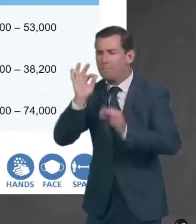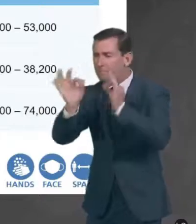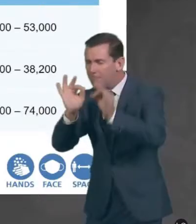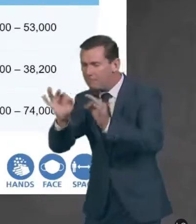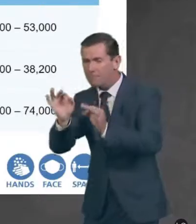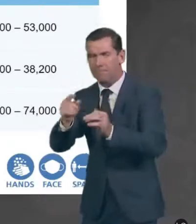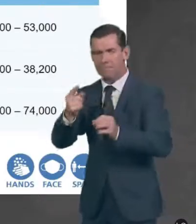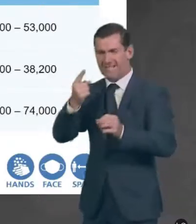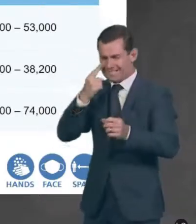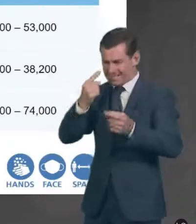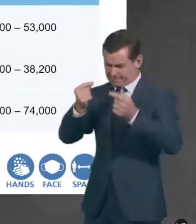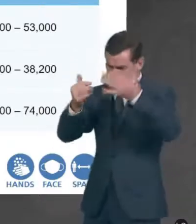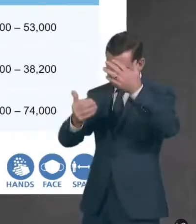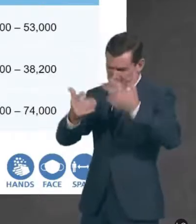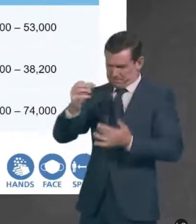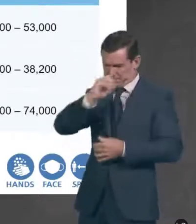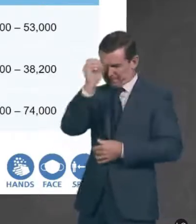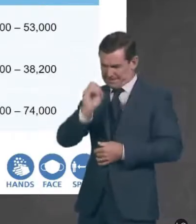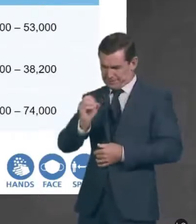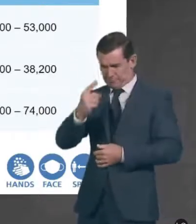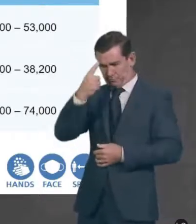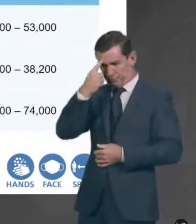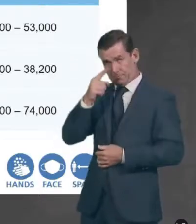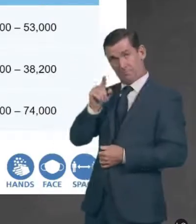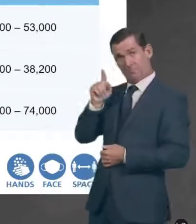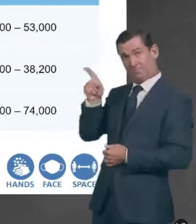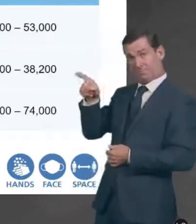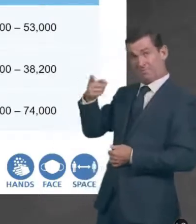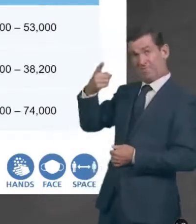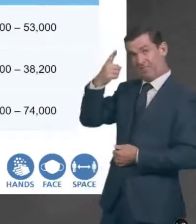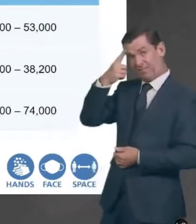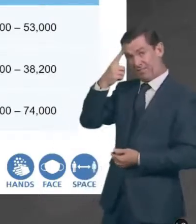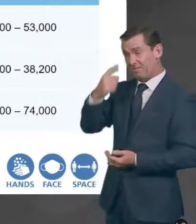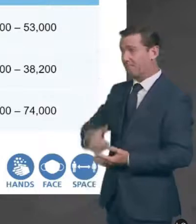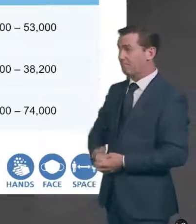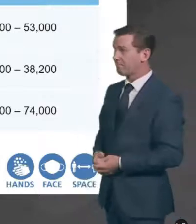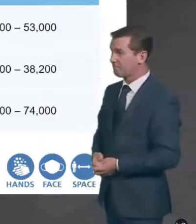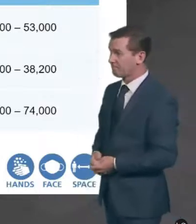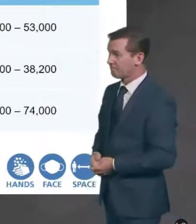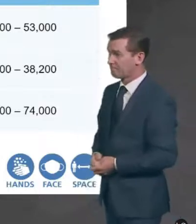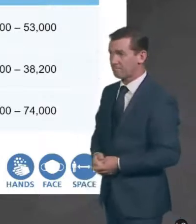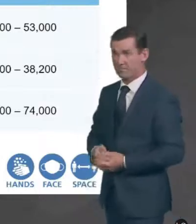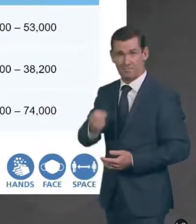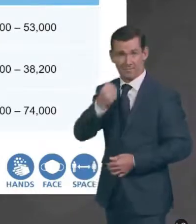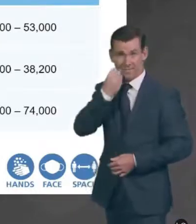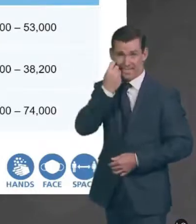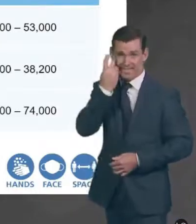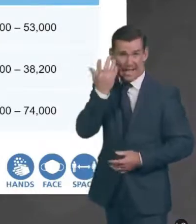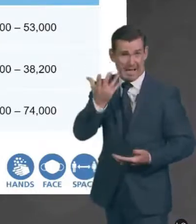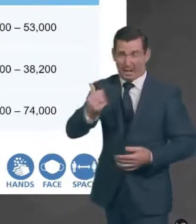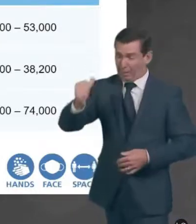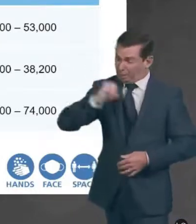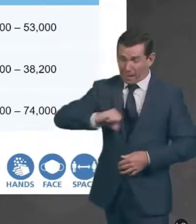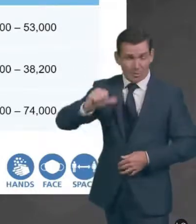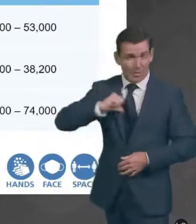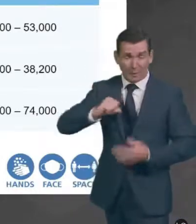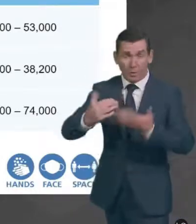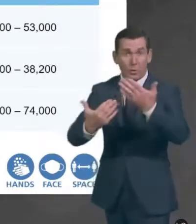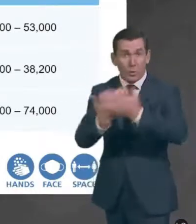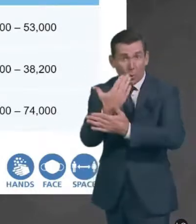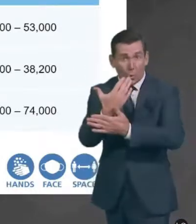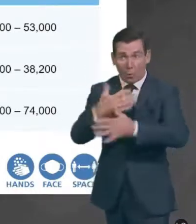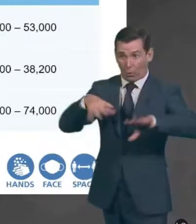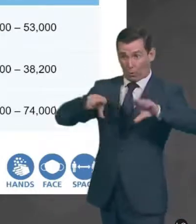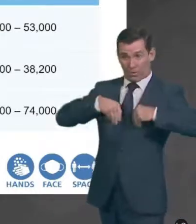is that they're estimating tens of thousands of people getting new infection every day. In the REACT study,